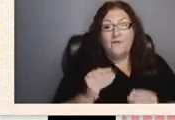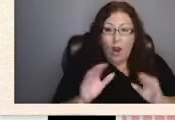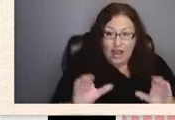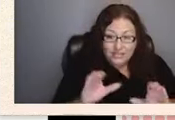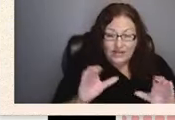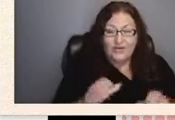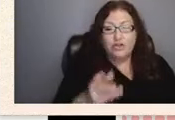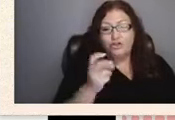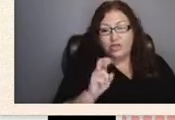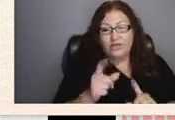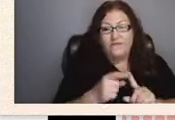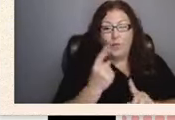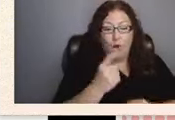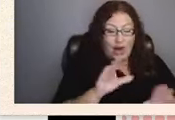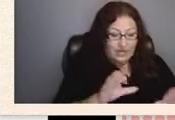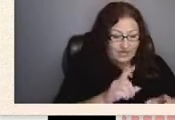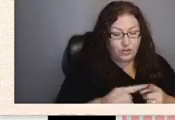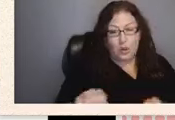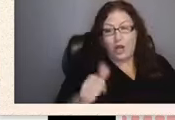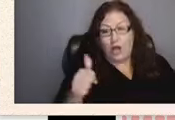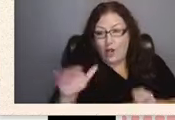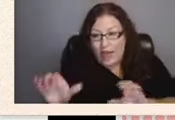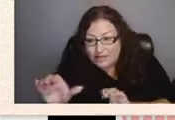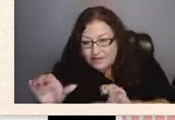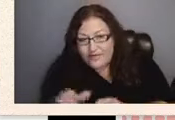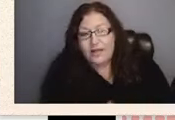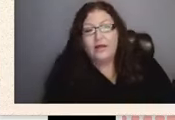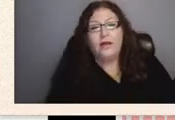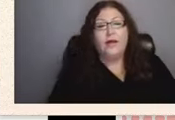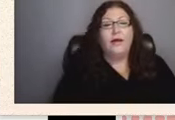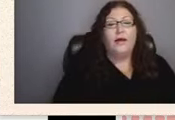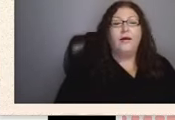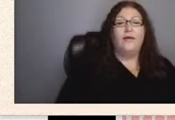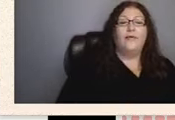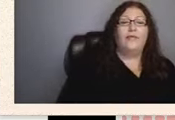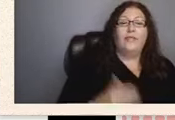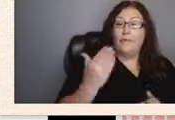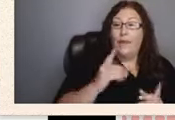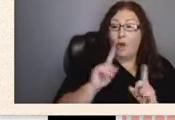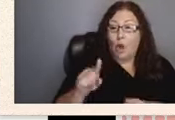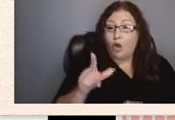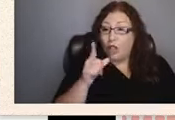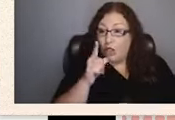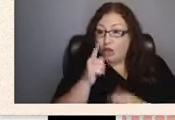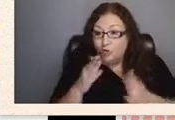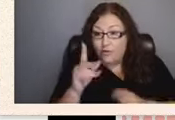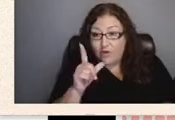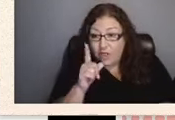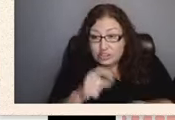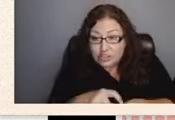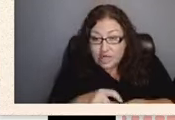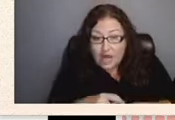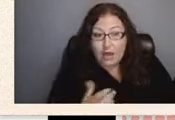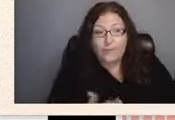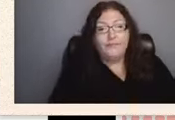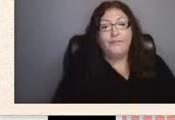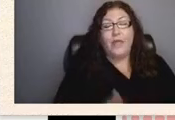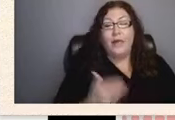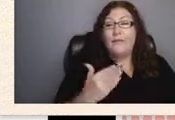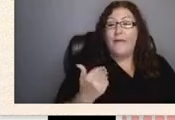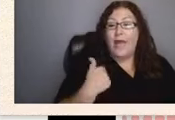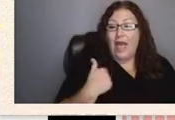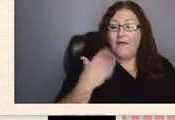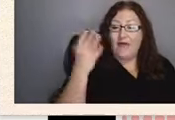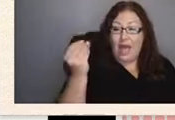from one activity to another. They may go to a lunchroom for lunchtime. They may have